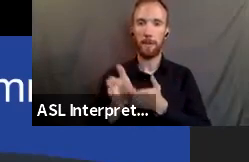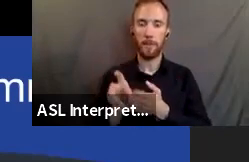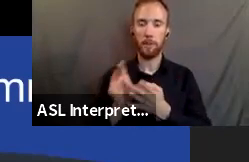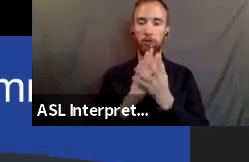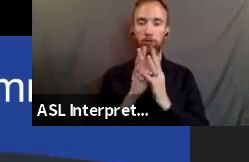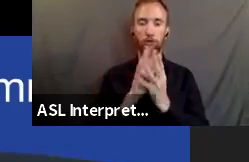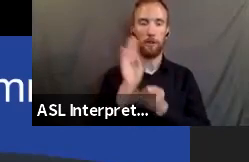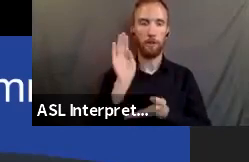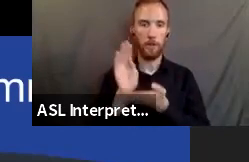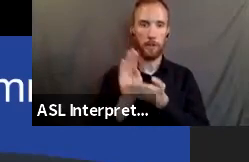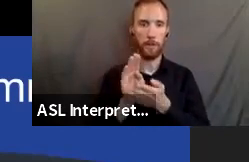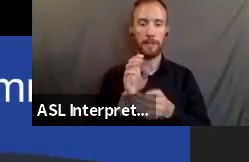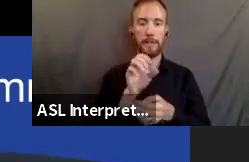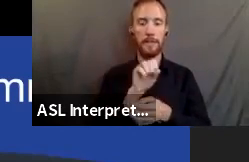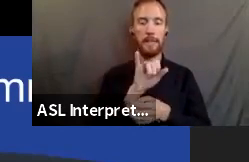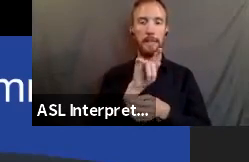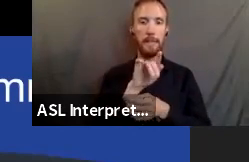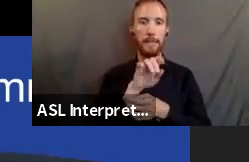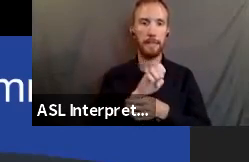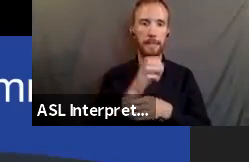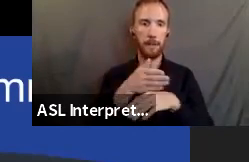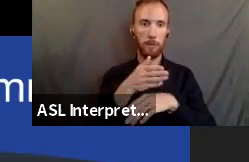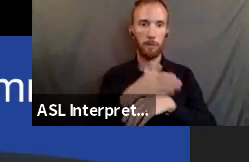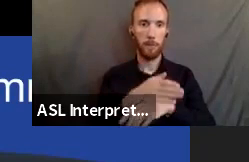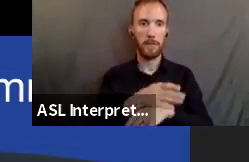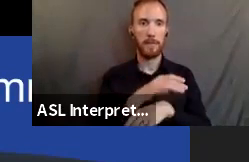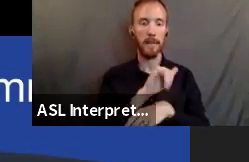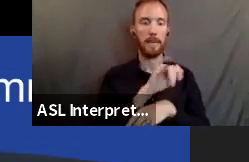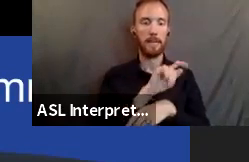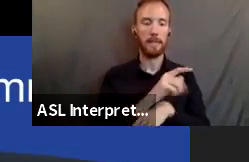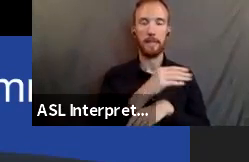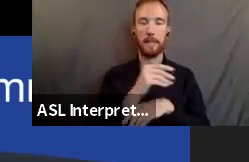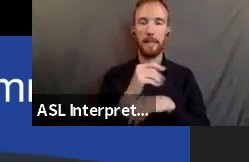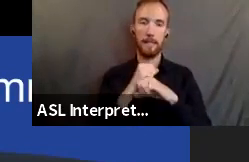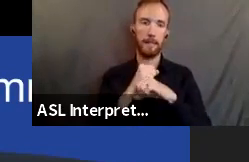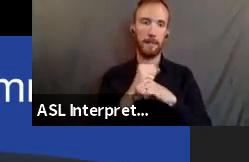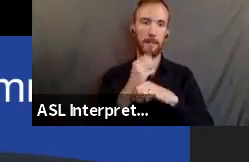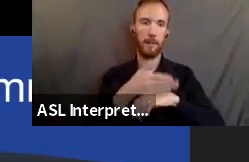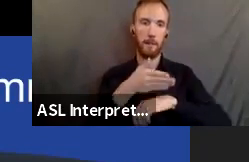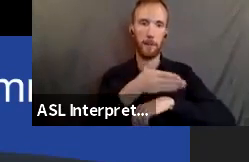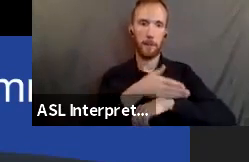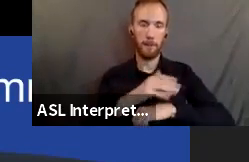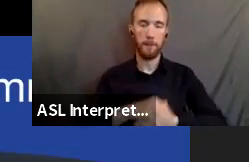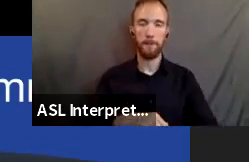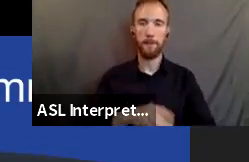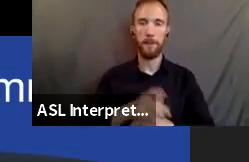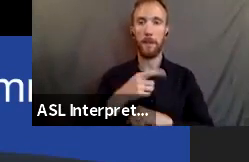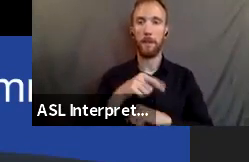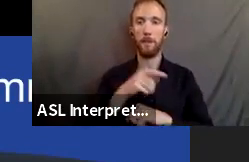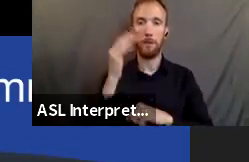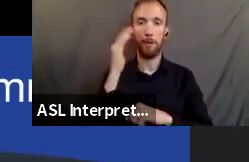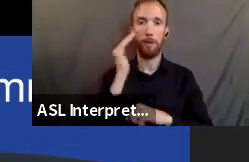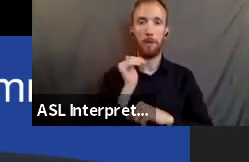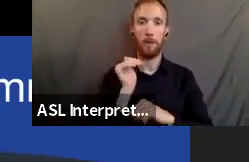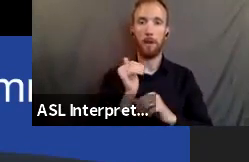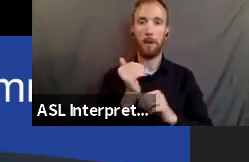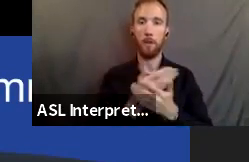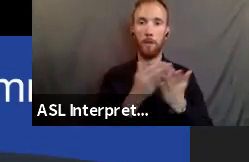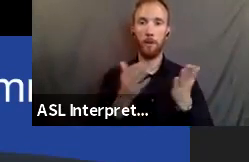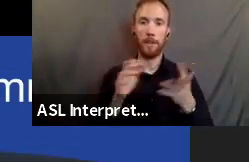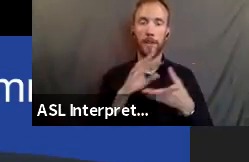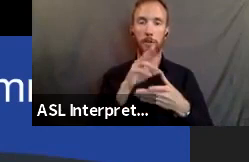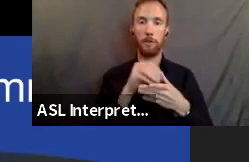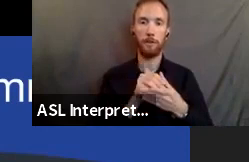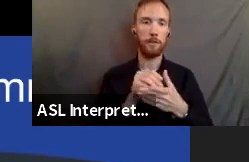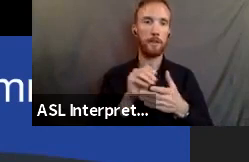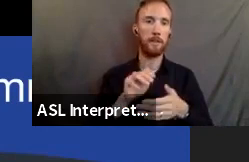site improvements and i.t and security upgrades as you know our facility portfolio includes 522 campuses